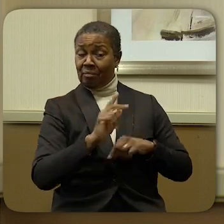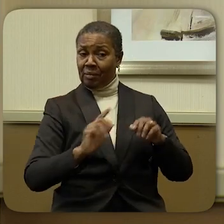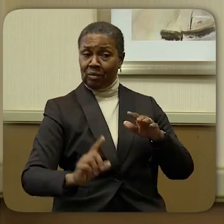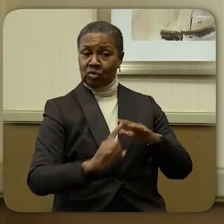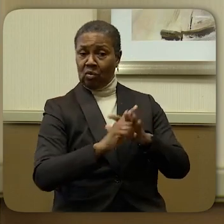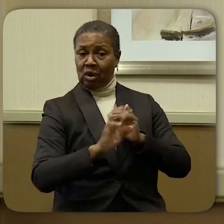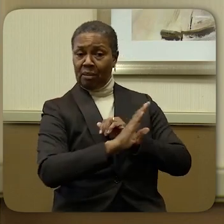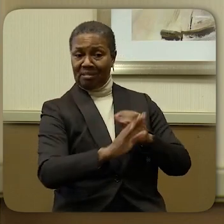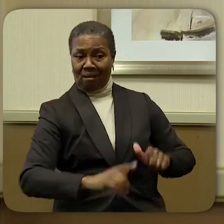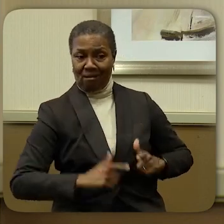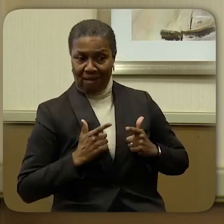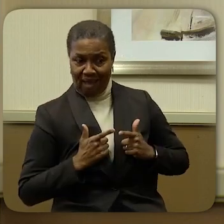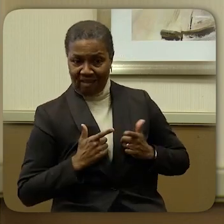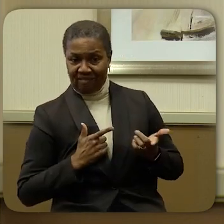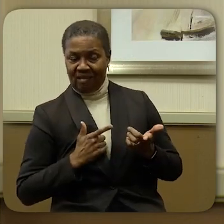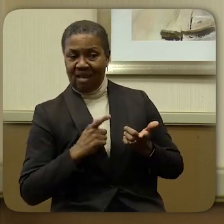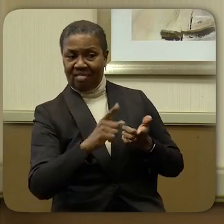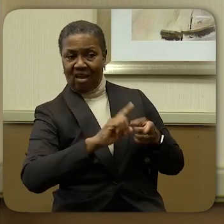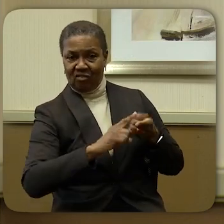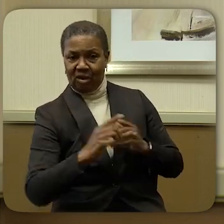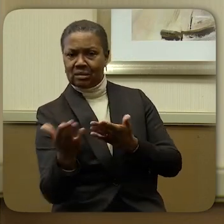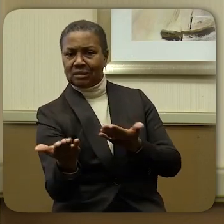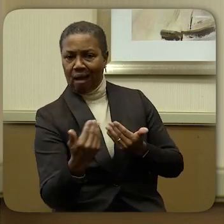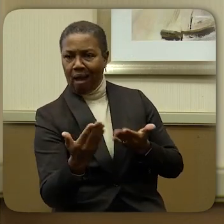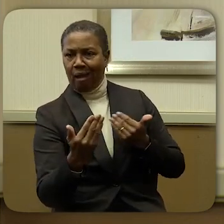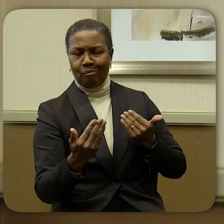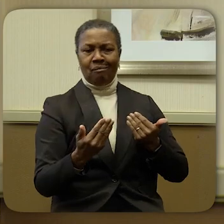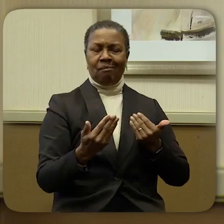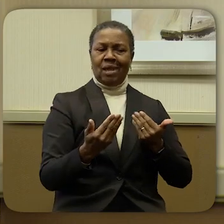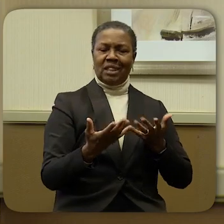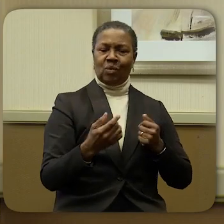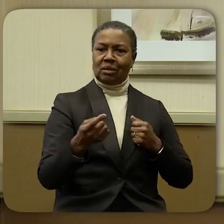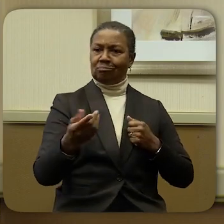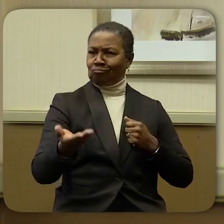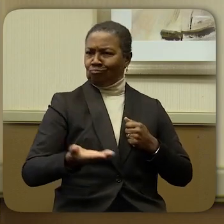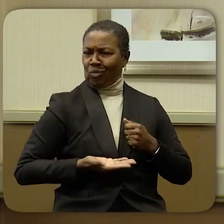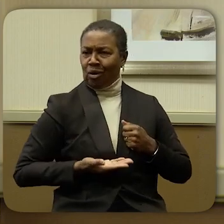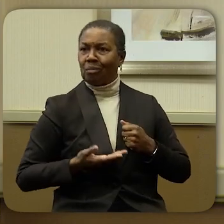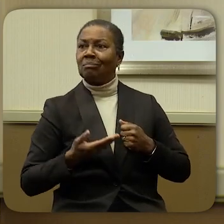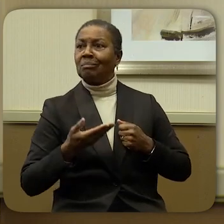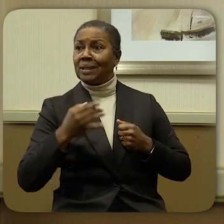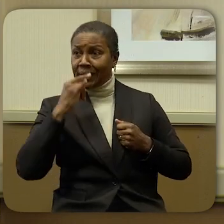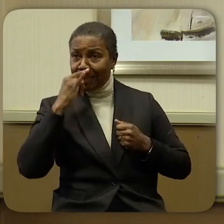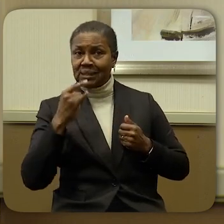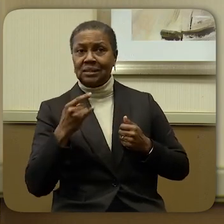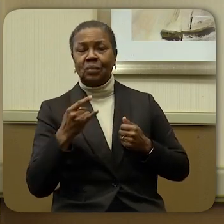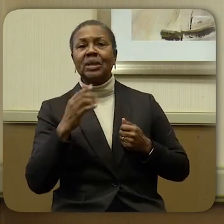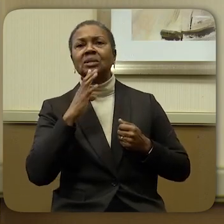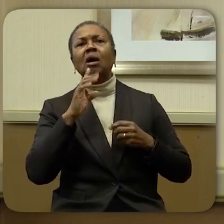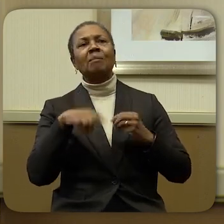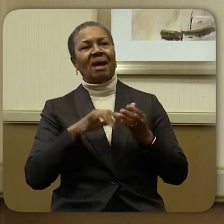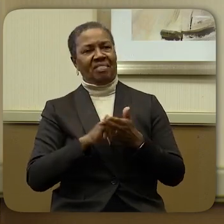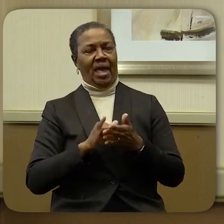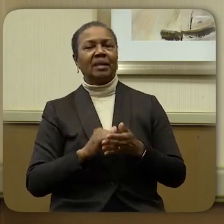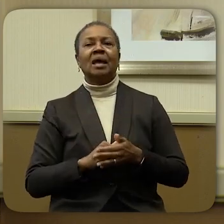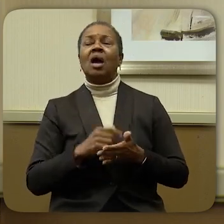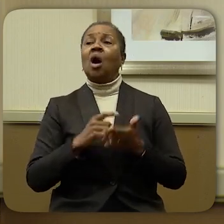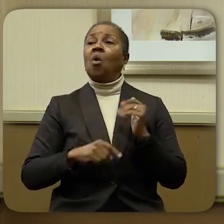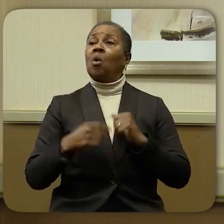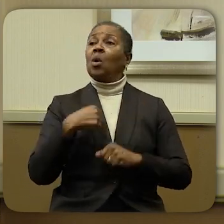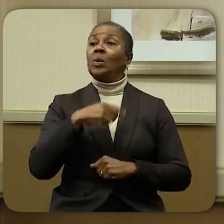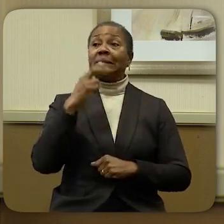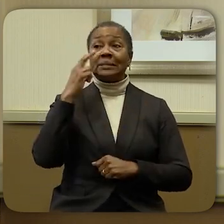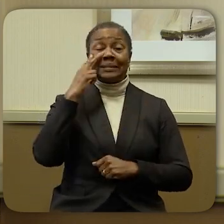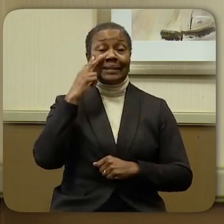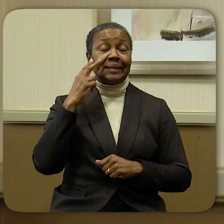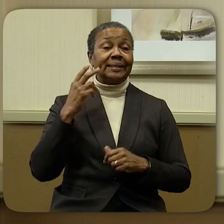in, their friends are coming over, and they want to make sure that those kids feel welcome in their house. So yeah, we can definitely talk about that and what we're seeing